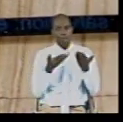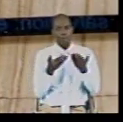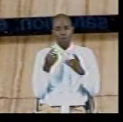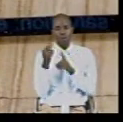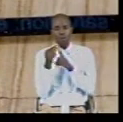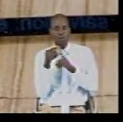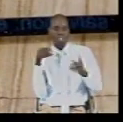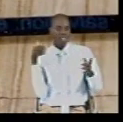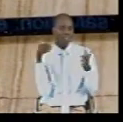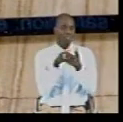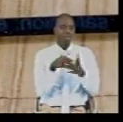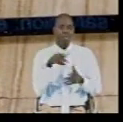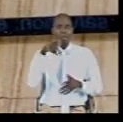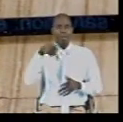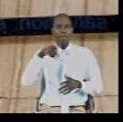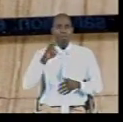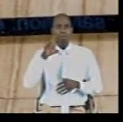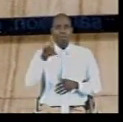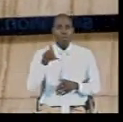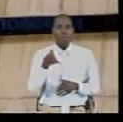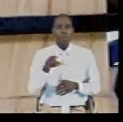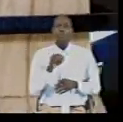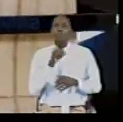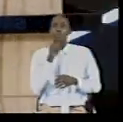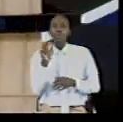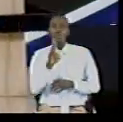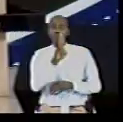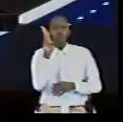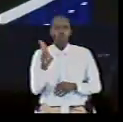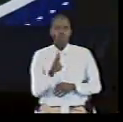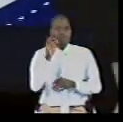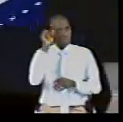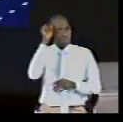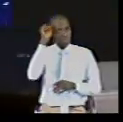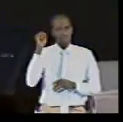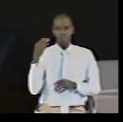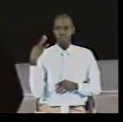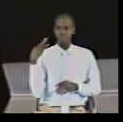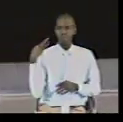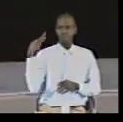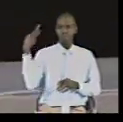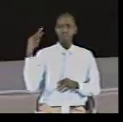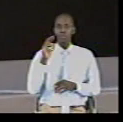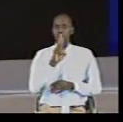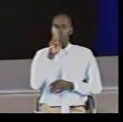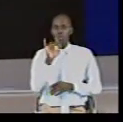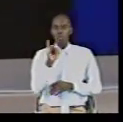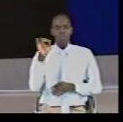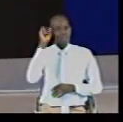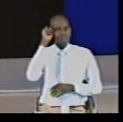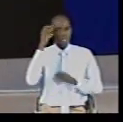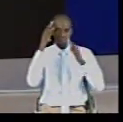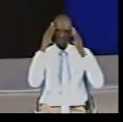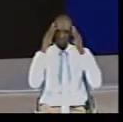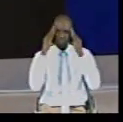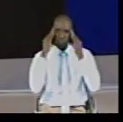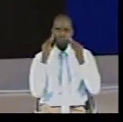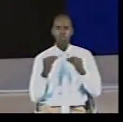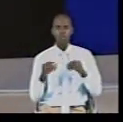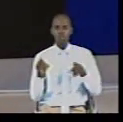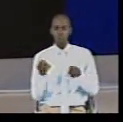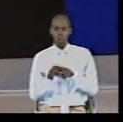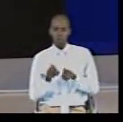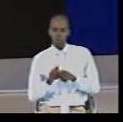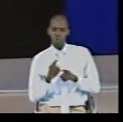him, instead of using his position, using his experience, and using his opportunity to also write an